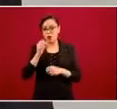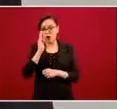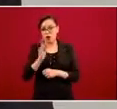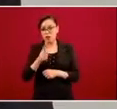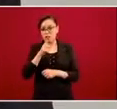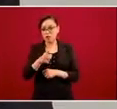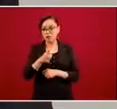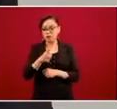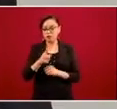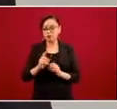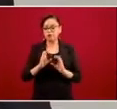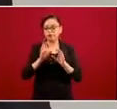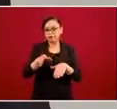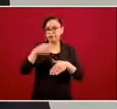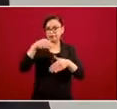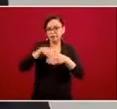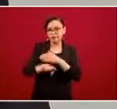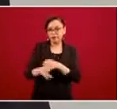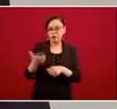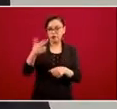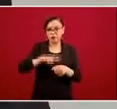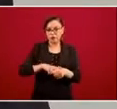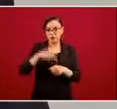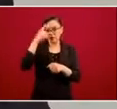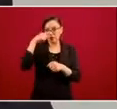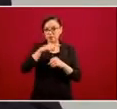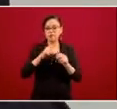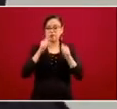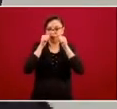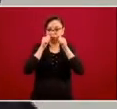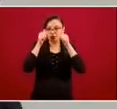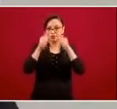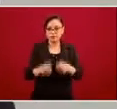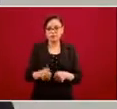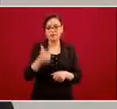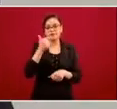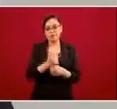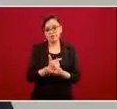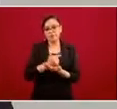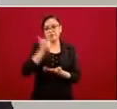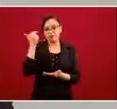decision making. They will also personally